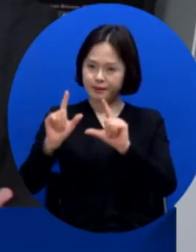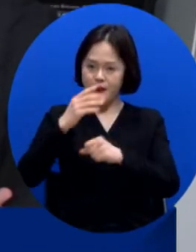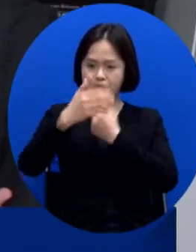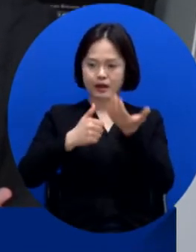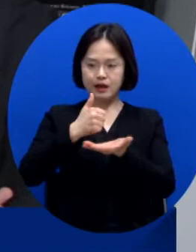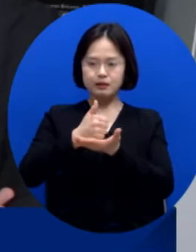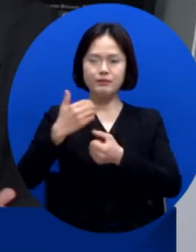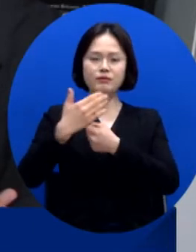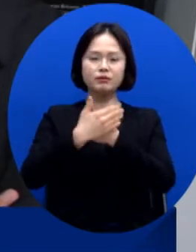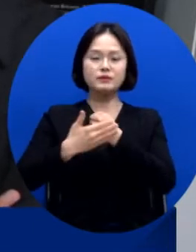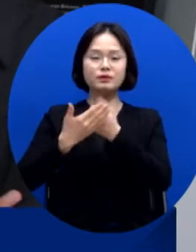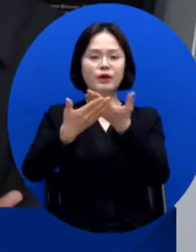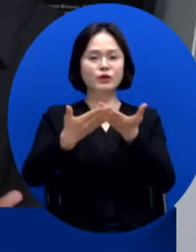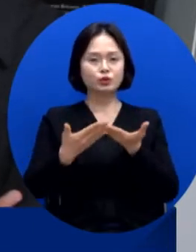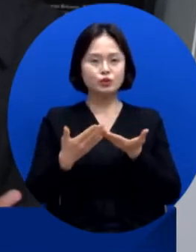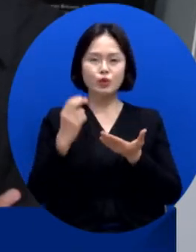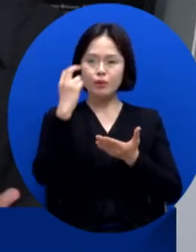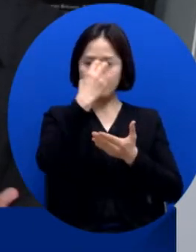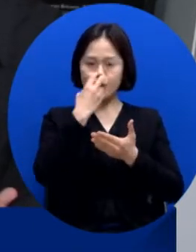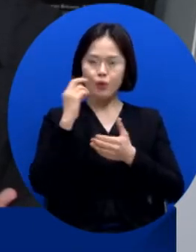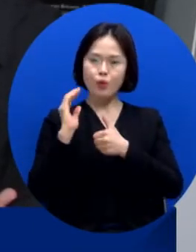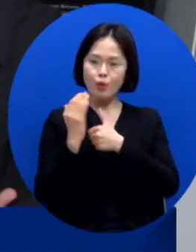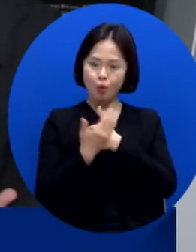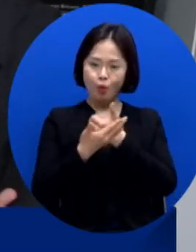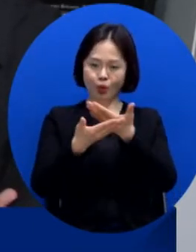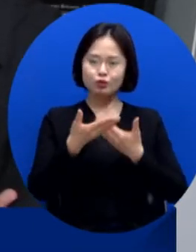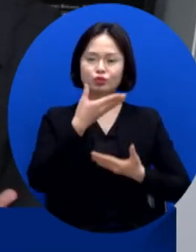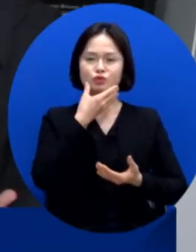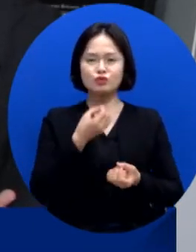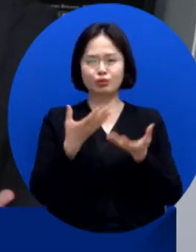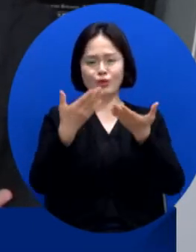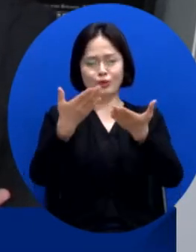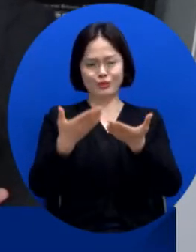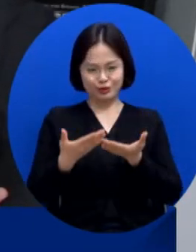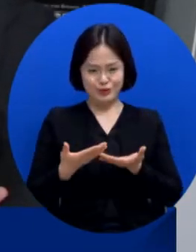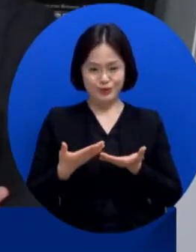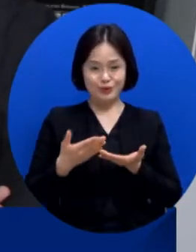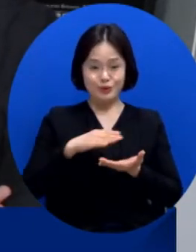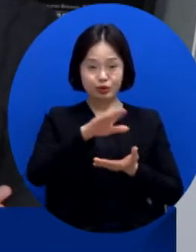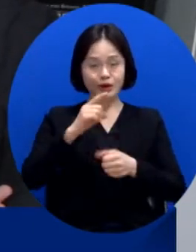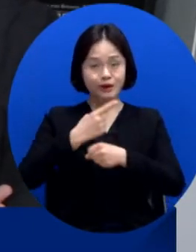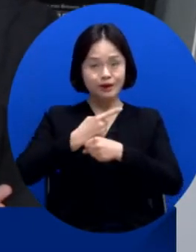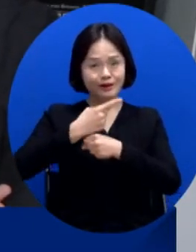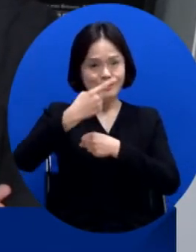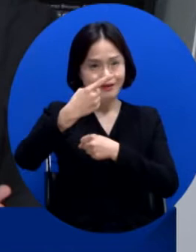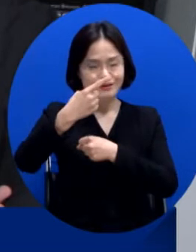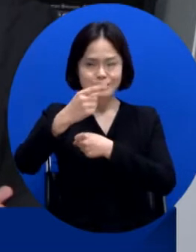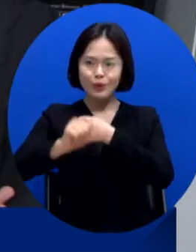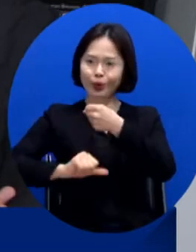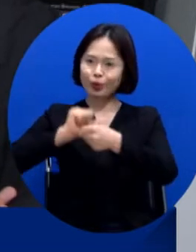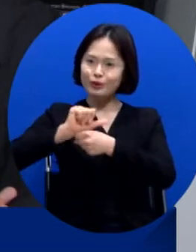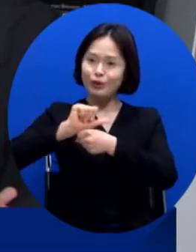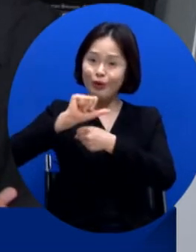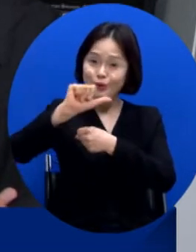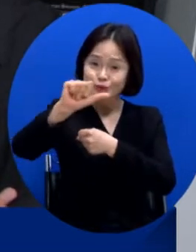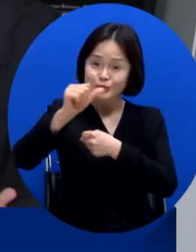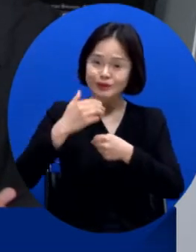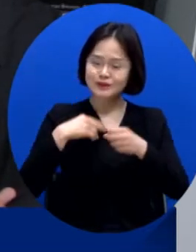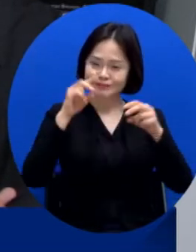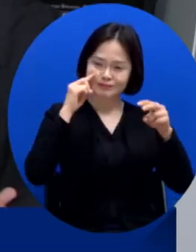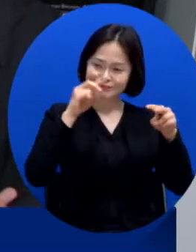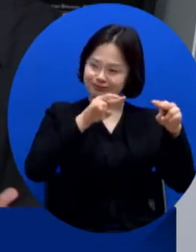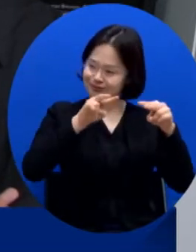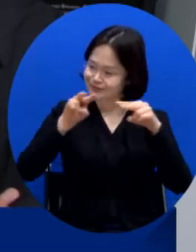blessings, His provision, that as we look back after a year, 5 years or more, listening to the music that we have